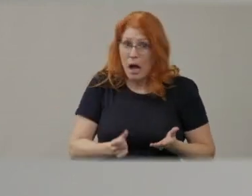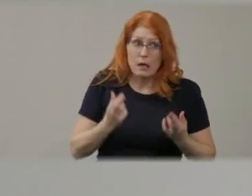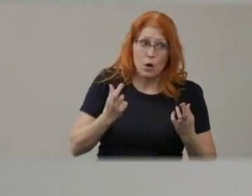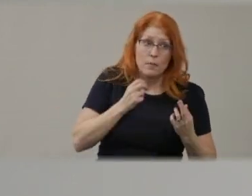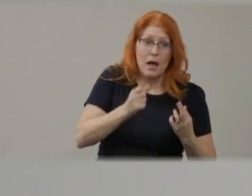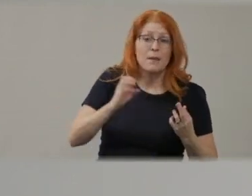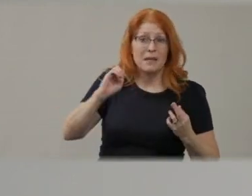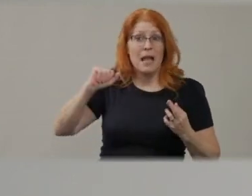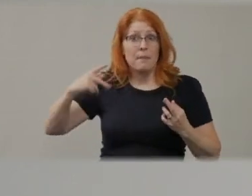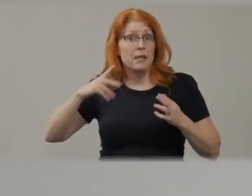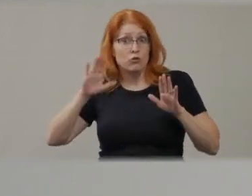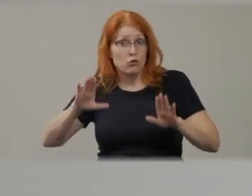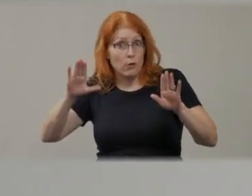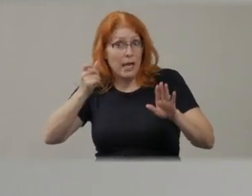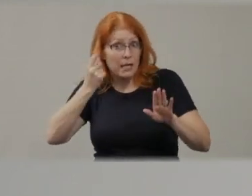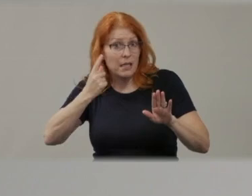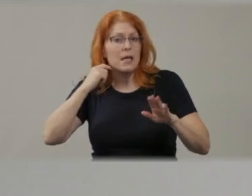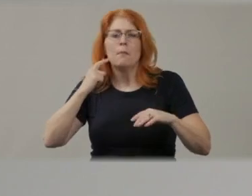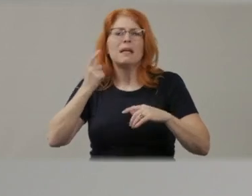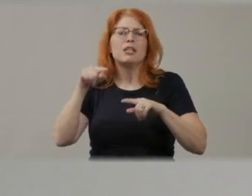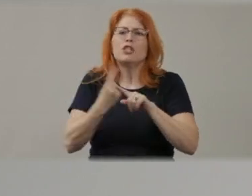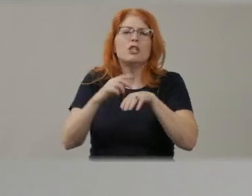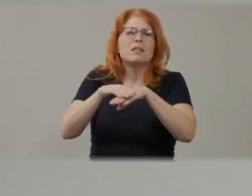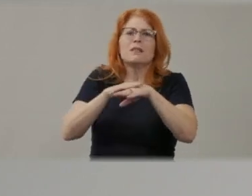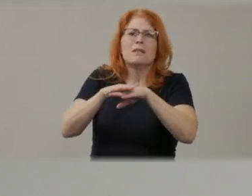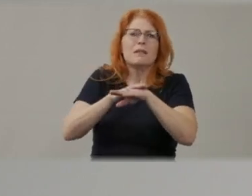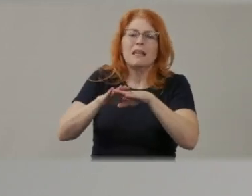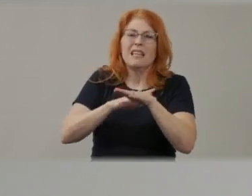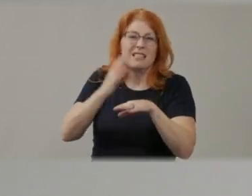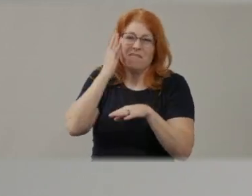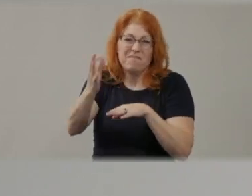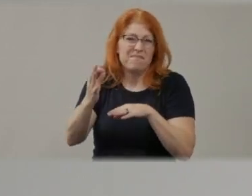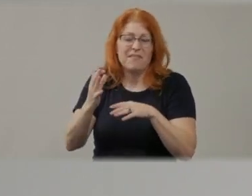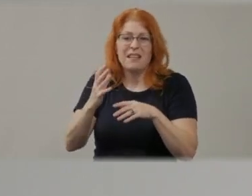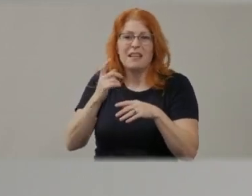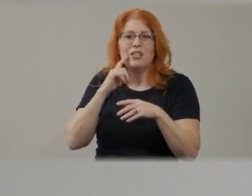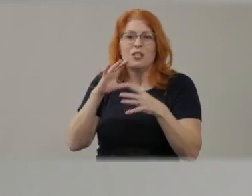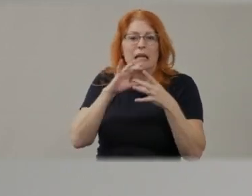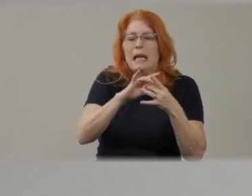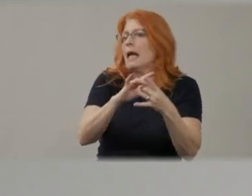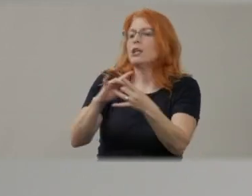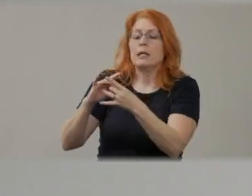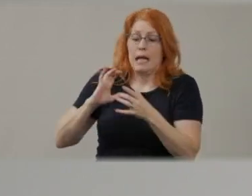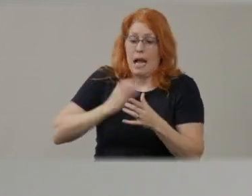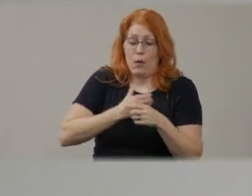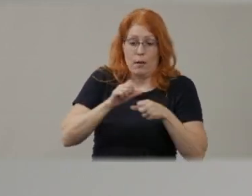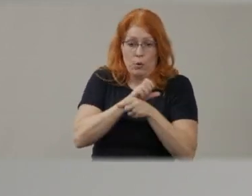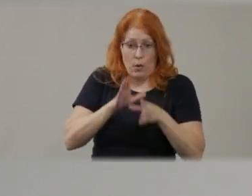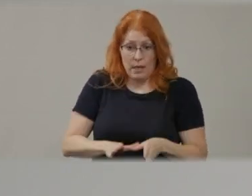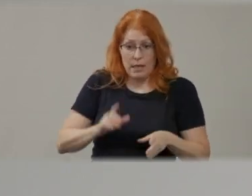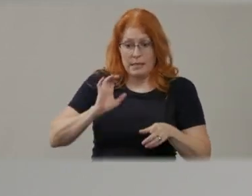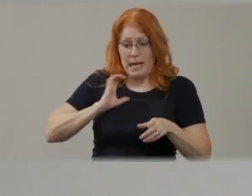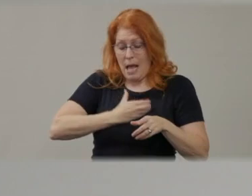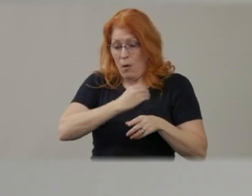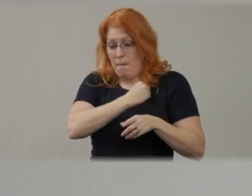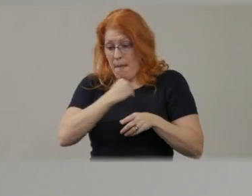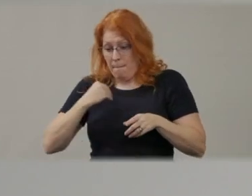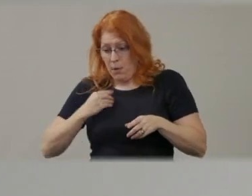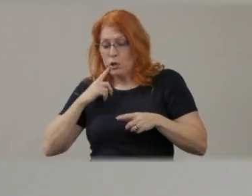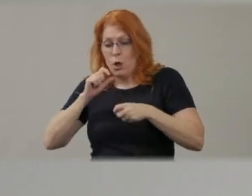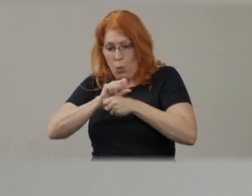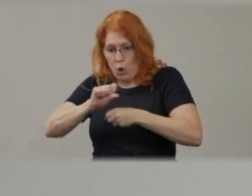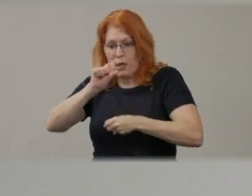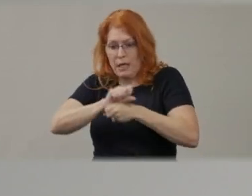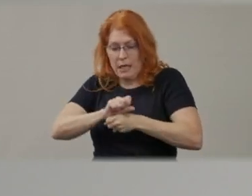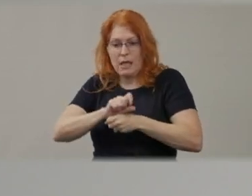although EAP is great, it's touching the surface. It's just barely connecting our employees or our members who are working